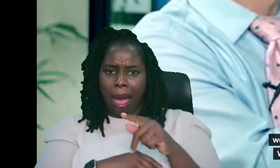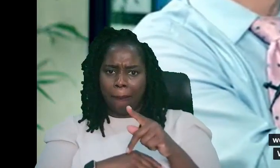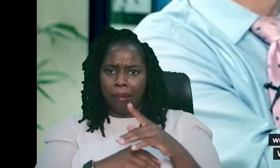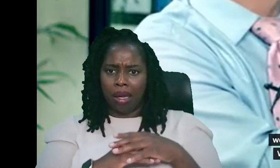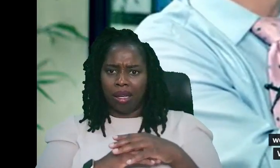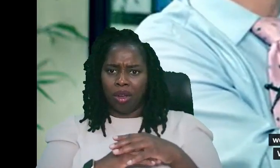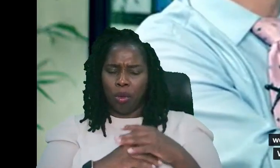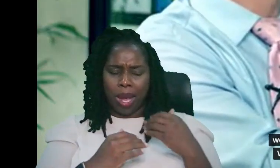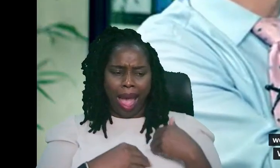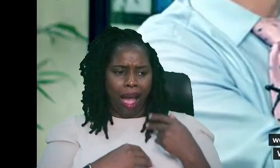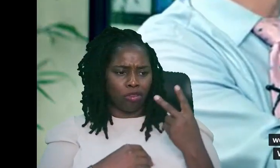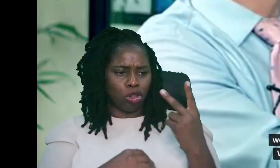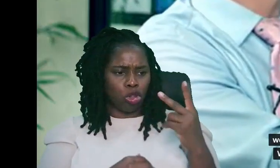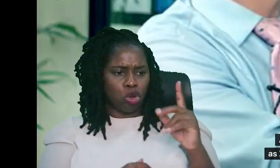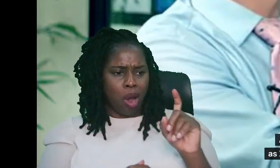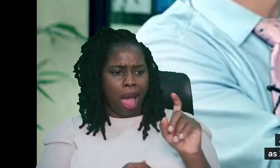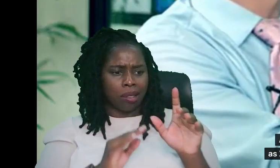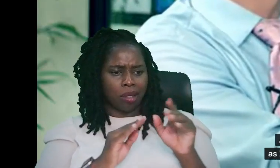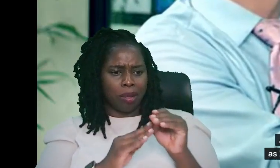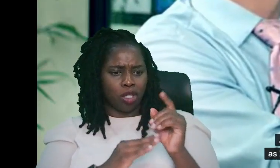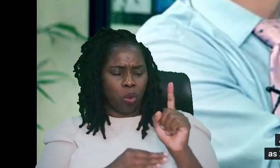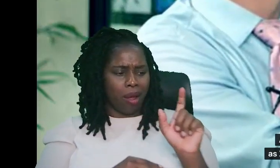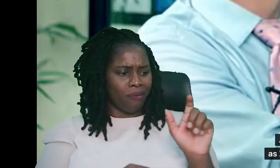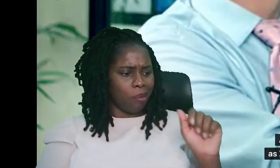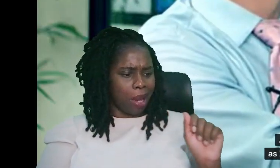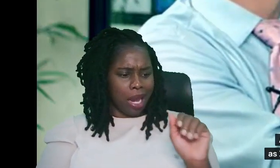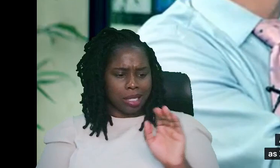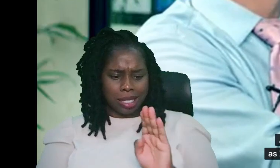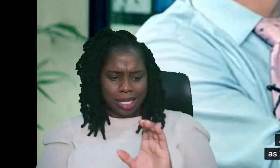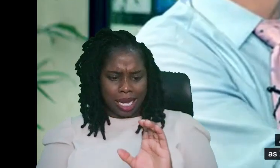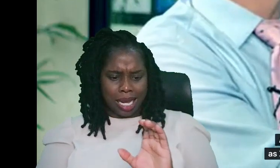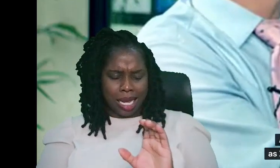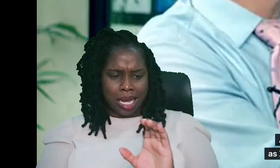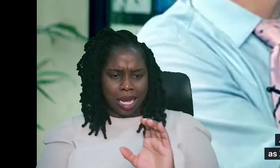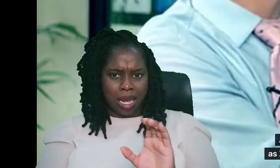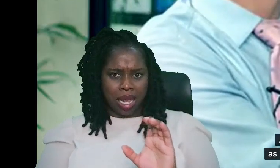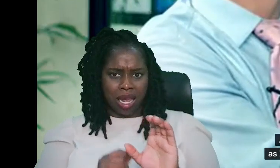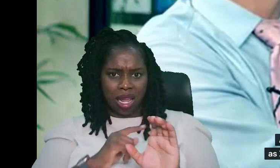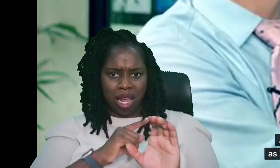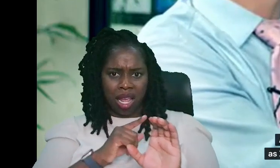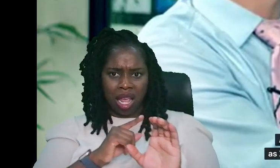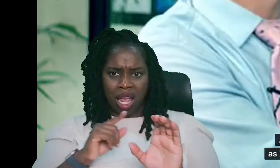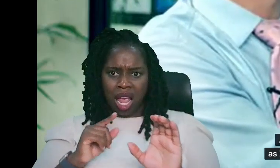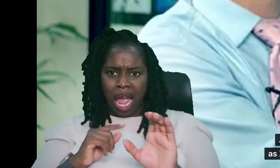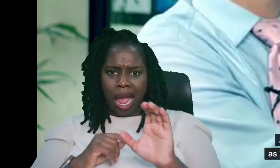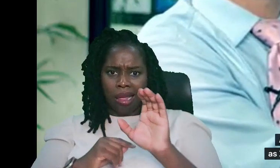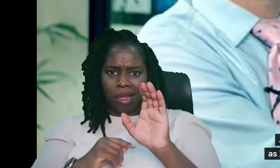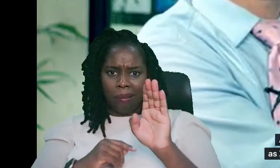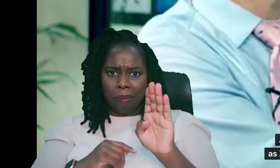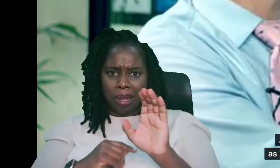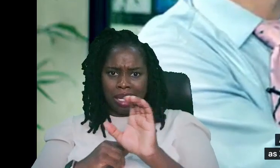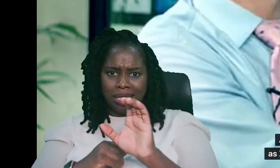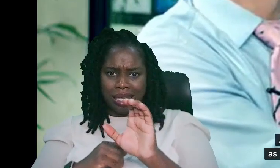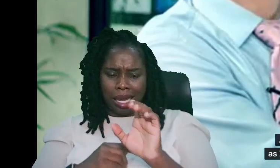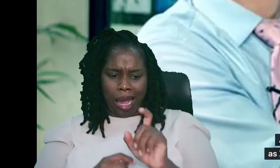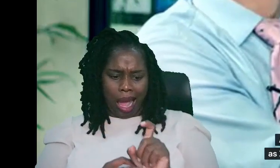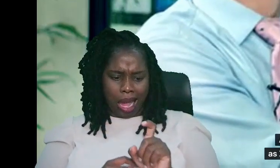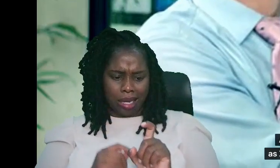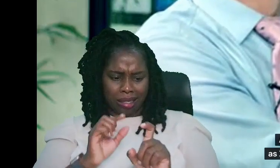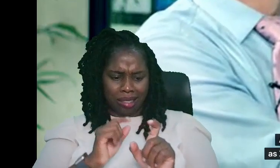We have 2x plus 1 going from A to C, and then we have B to C as